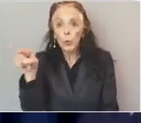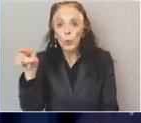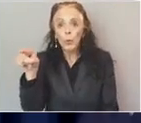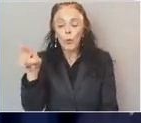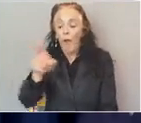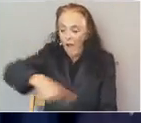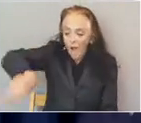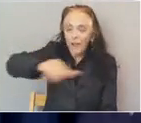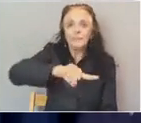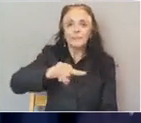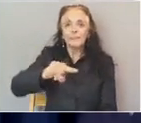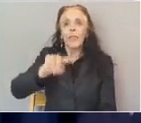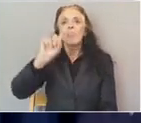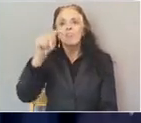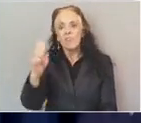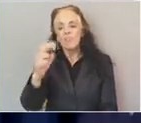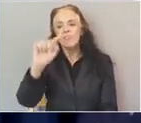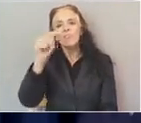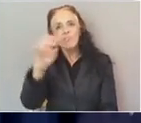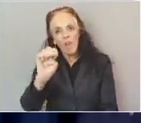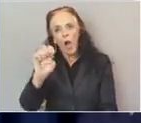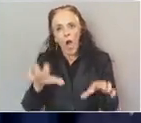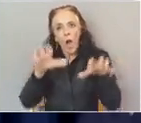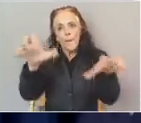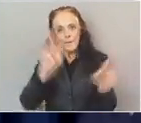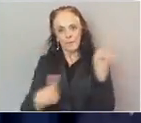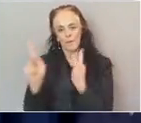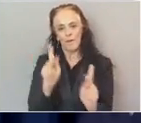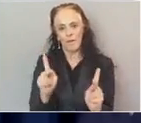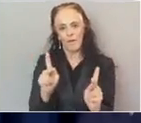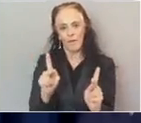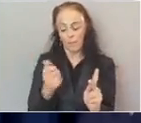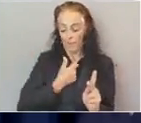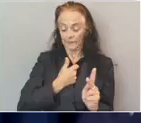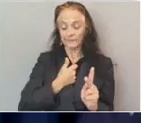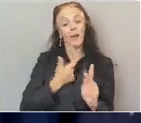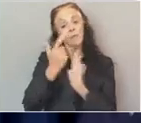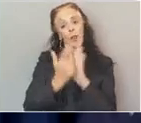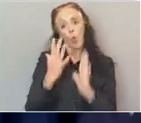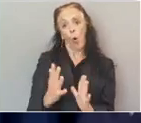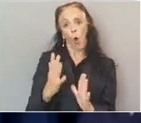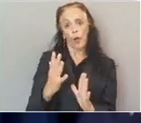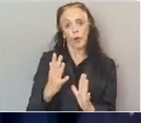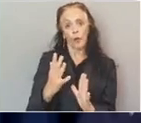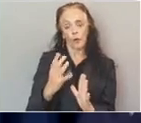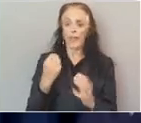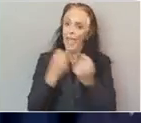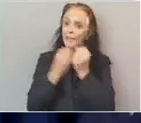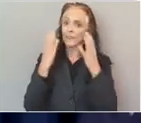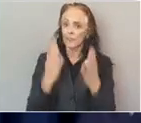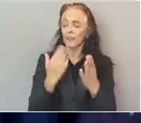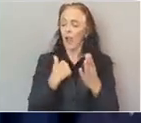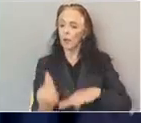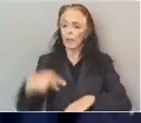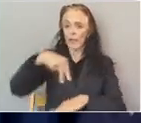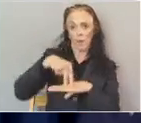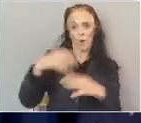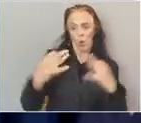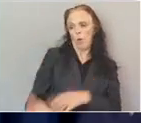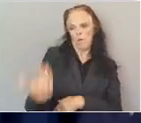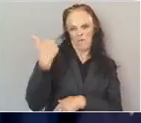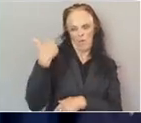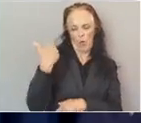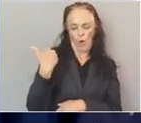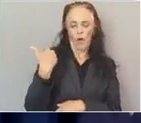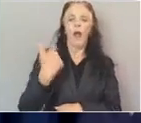As a lawyer and advocate, when I would rise to speak in a courtroom, I'd say the following words: Kamala